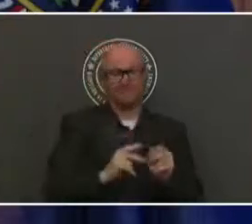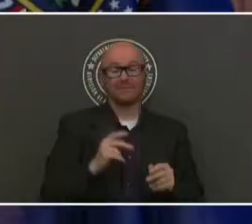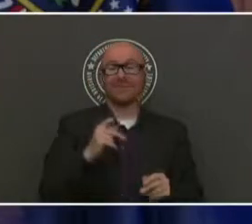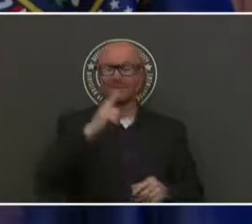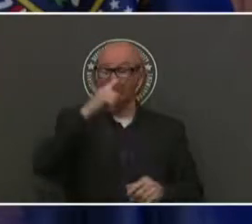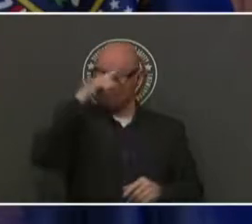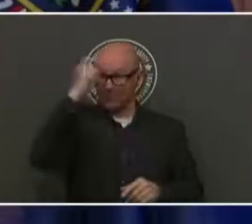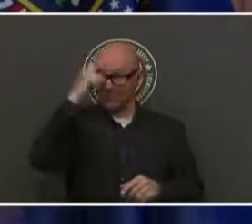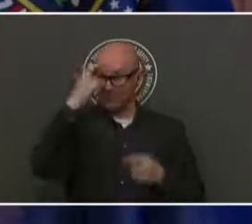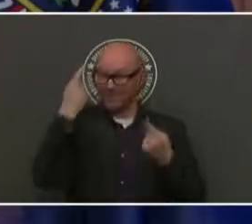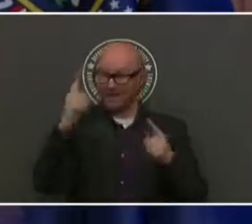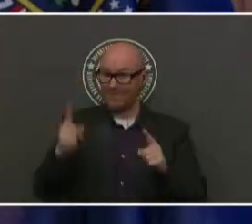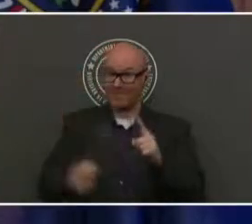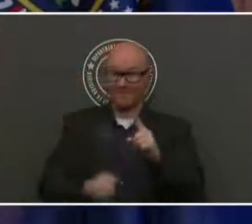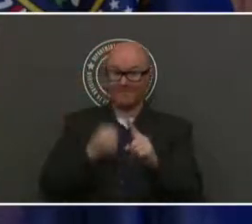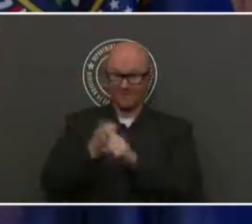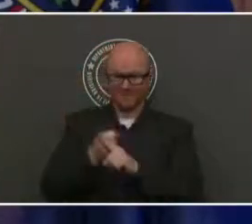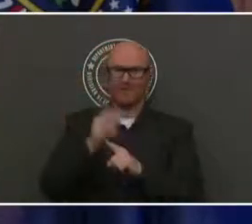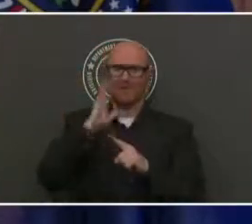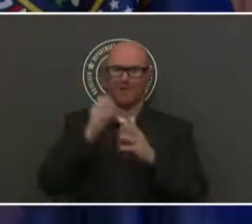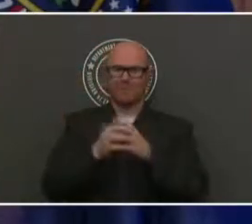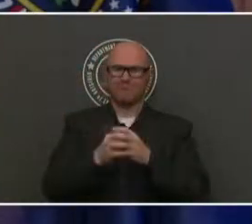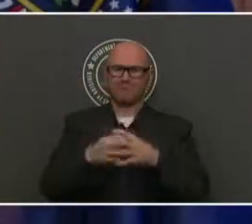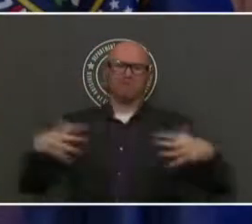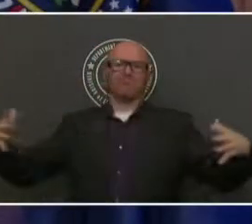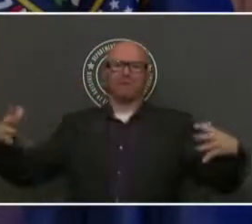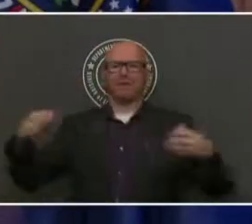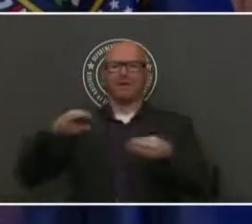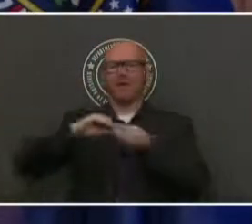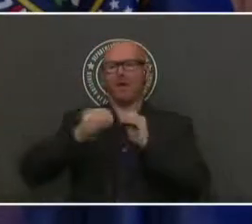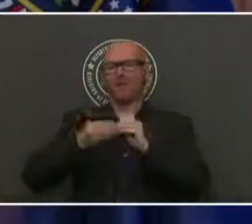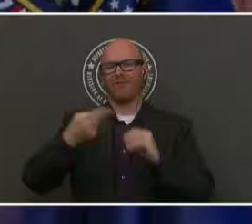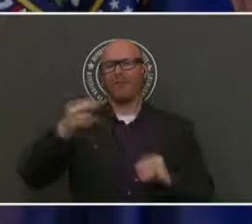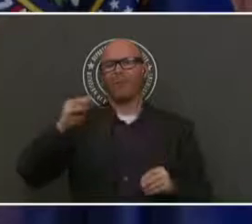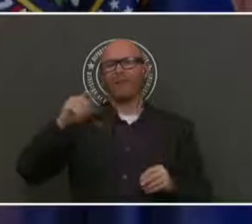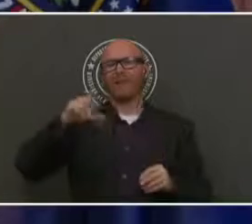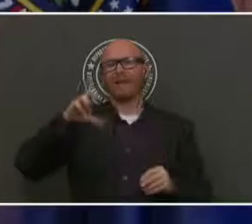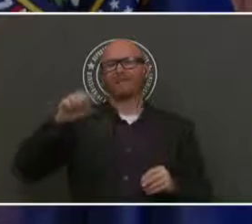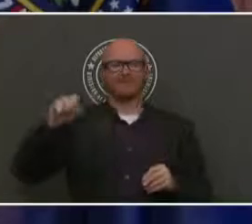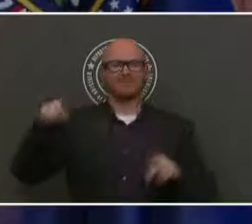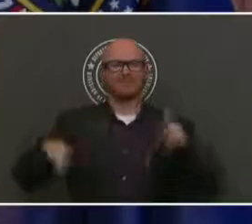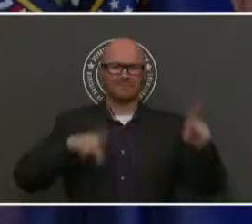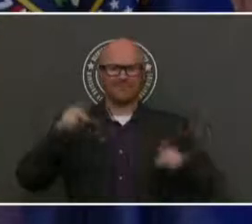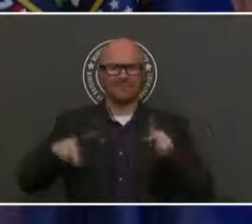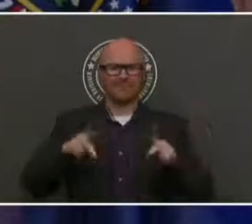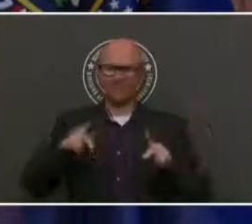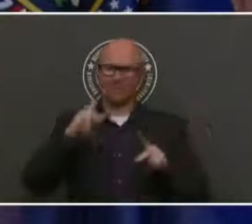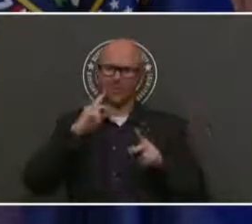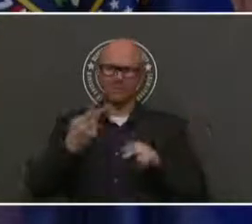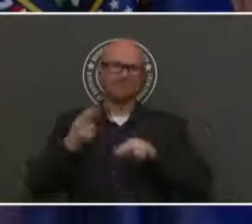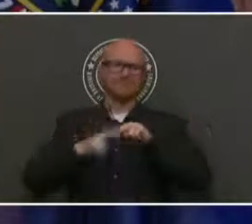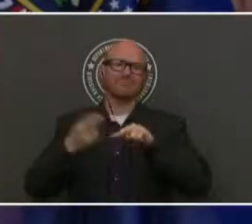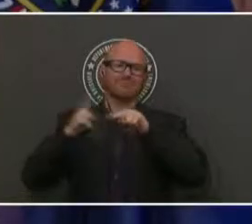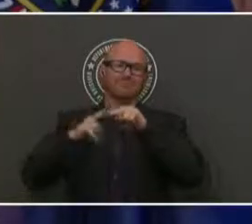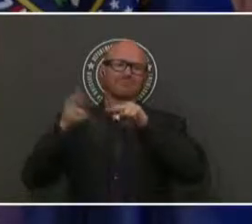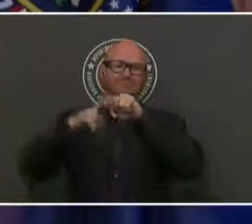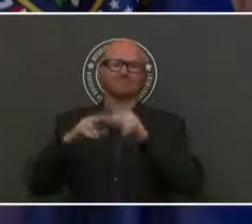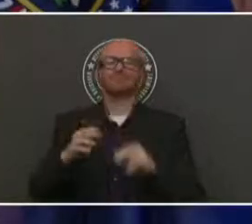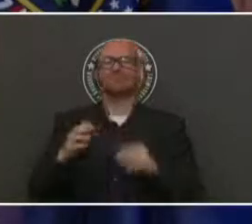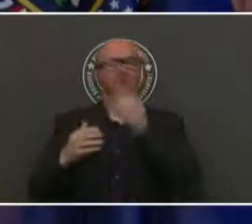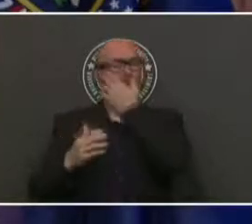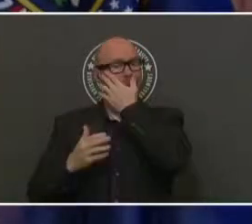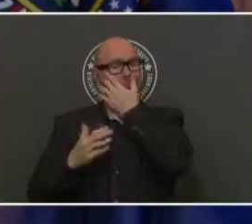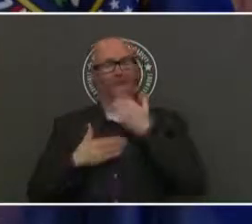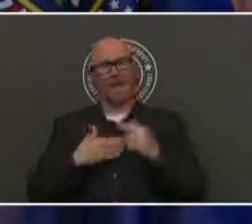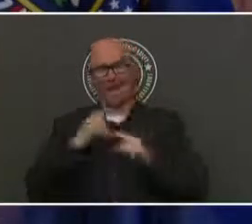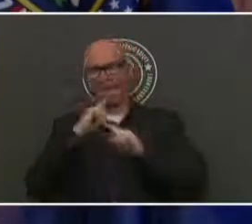corner. And so he will be the central focus of bringing these groups together to work on solving these problems. And so the answer is, he knows